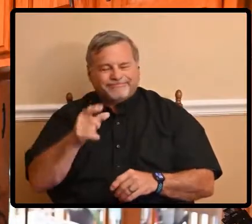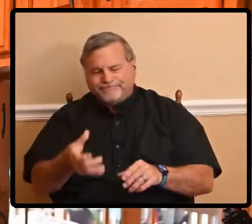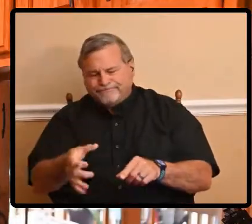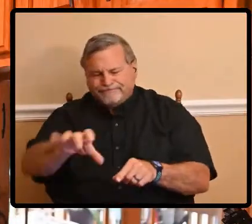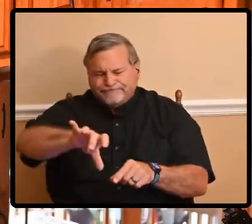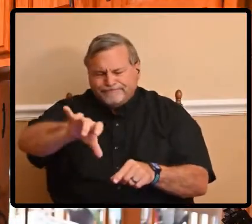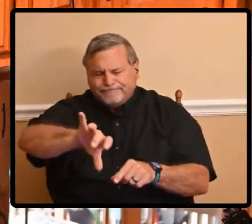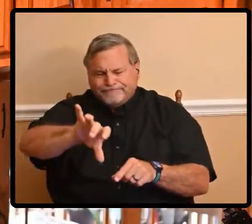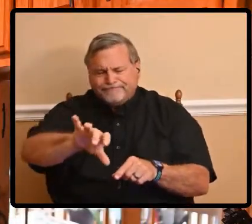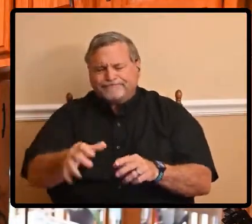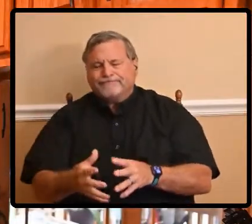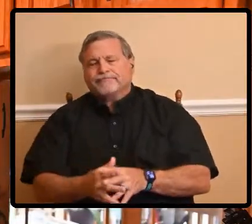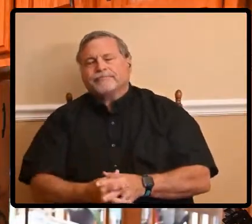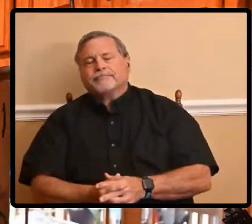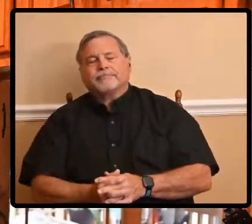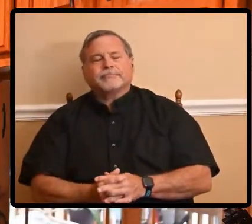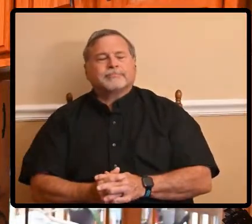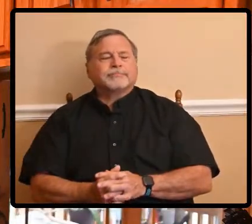all this.